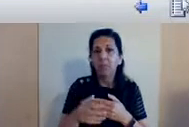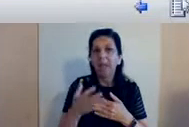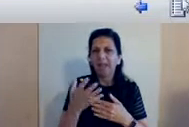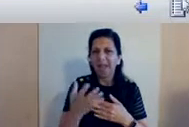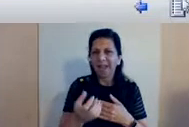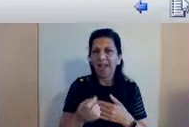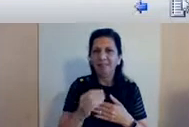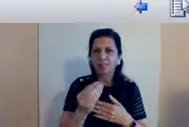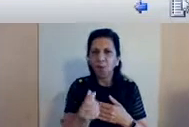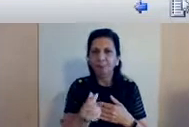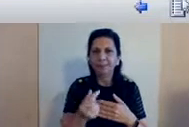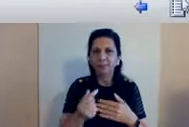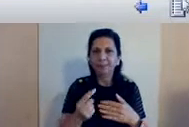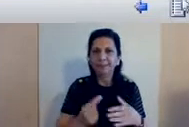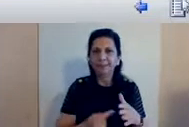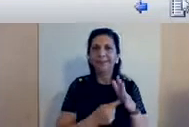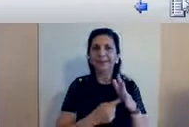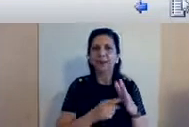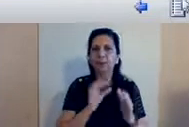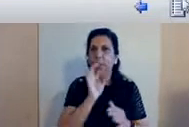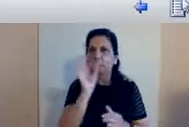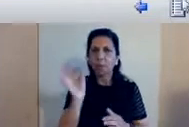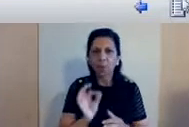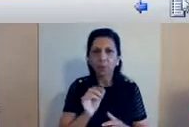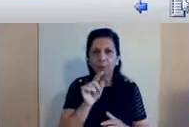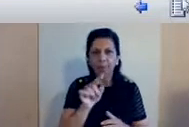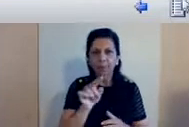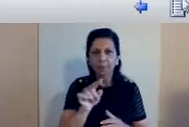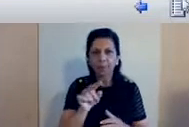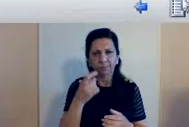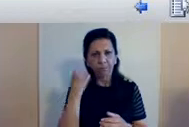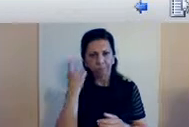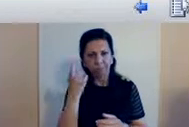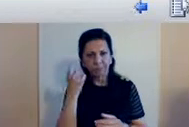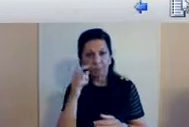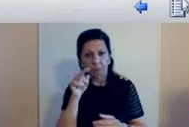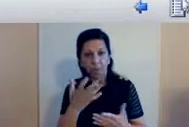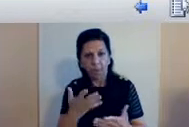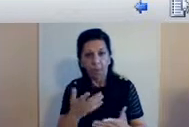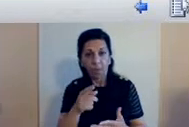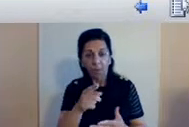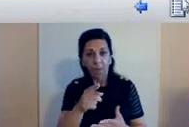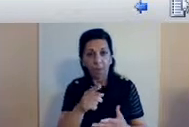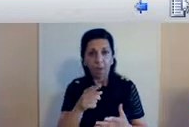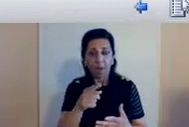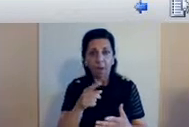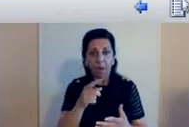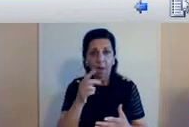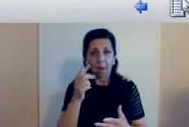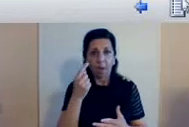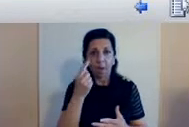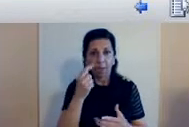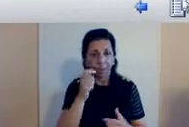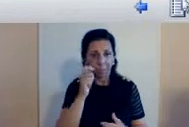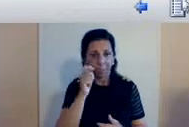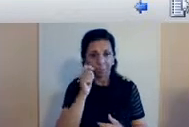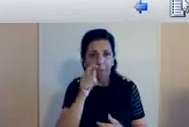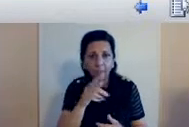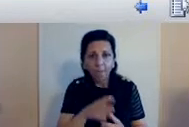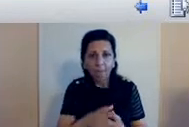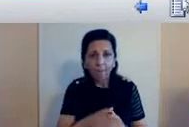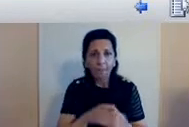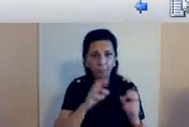that we're considering now. We're clearly, they're not just hanging questions, we're working on them, but these are the sorts of things that we're